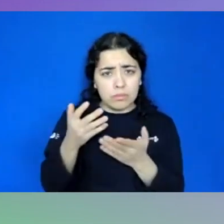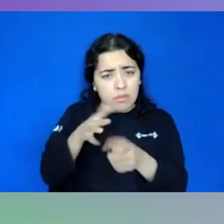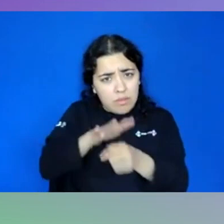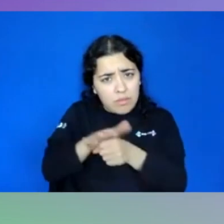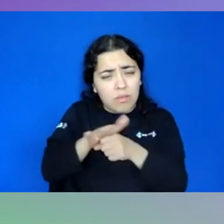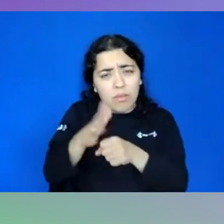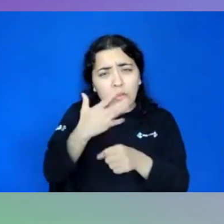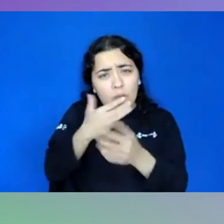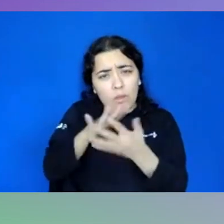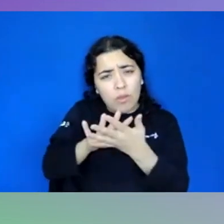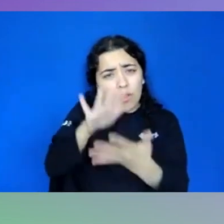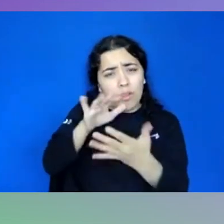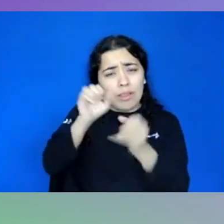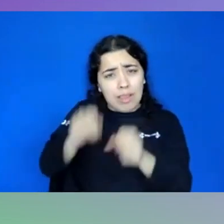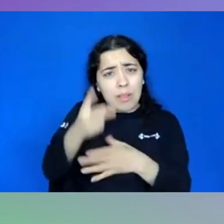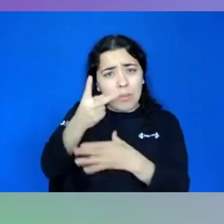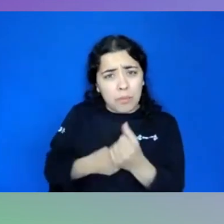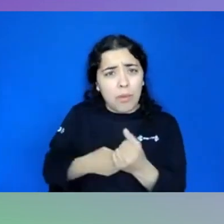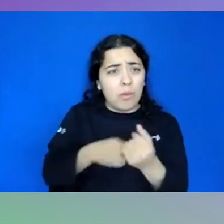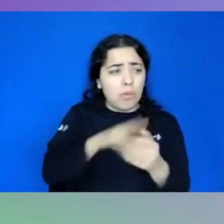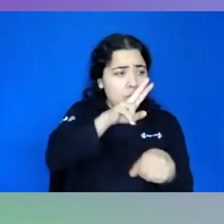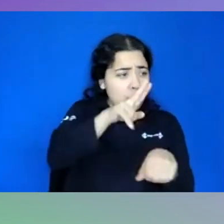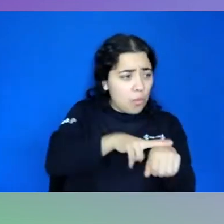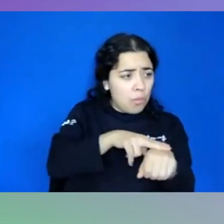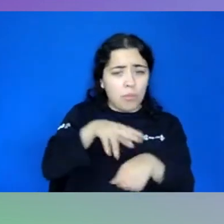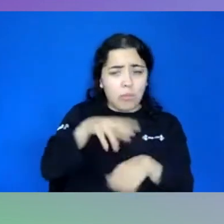contrast in both normal and dark modes?